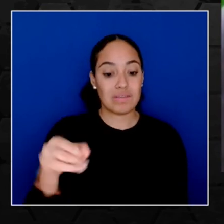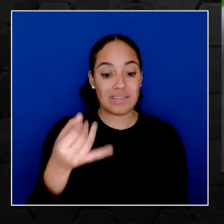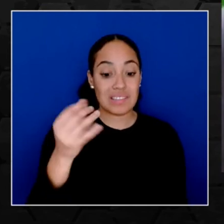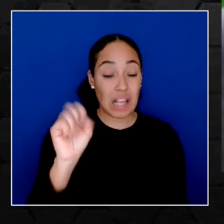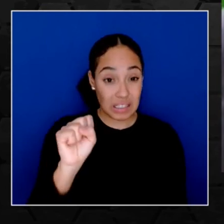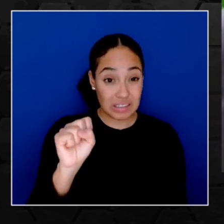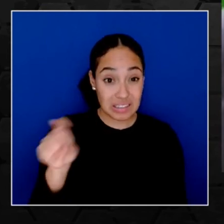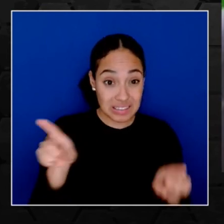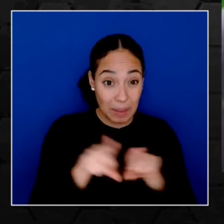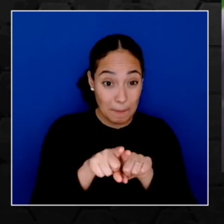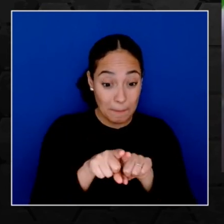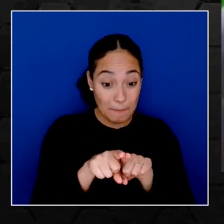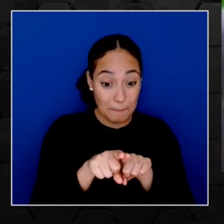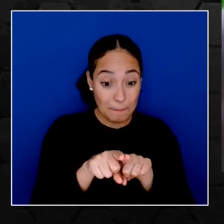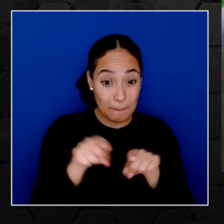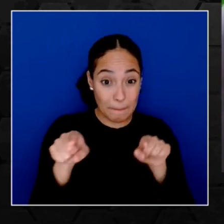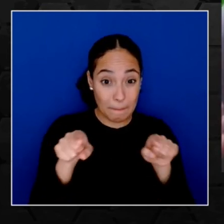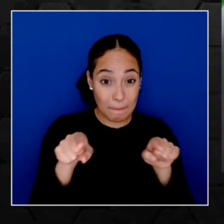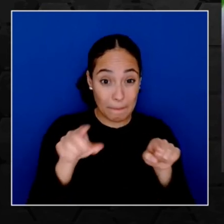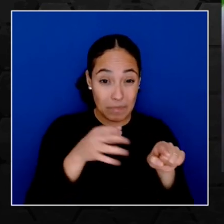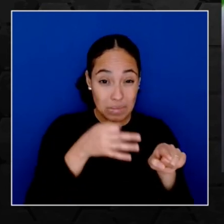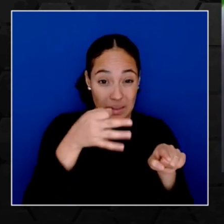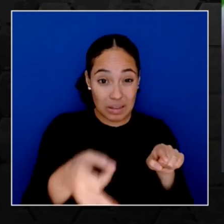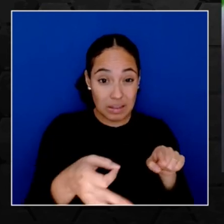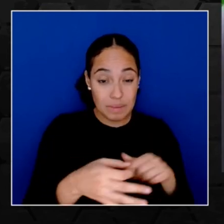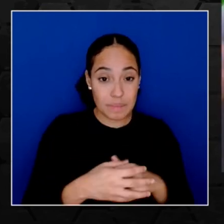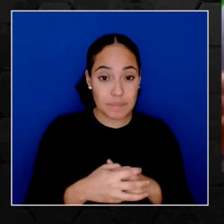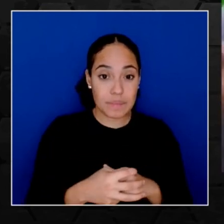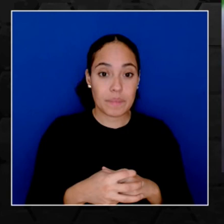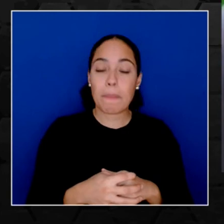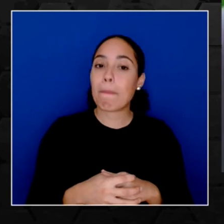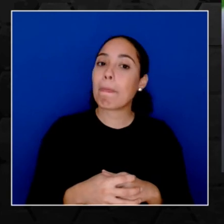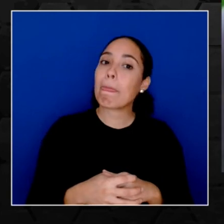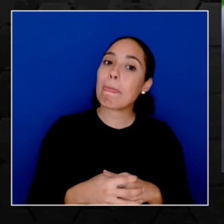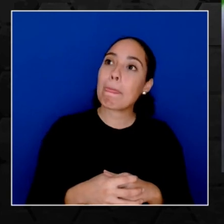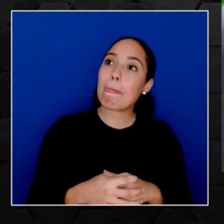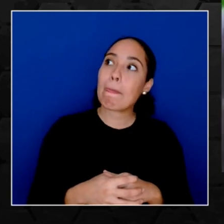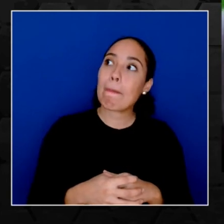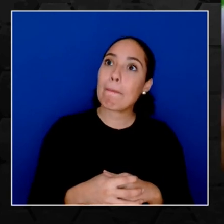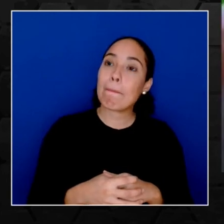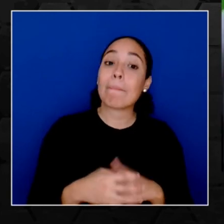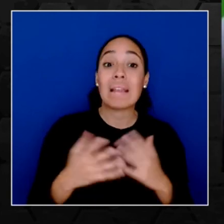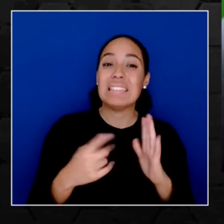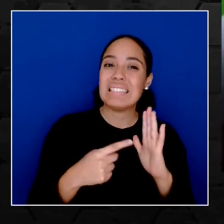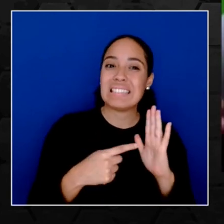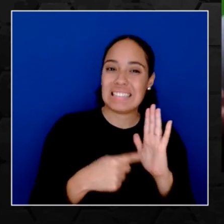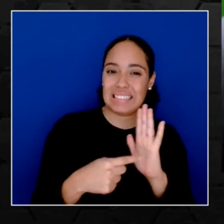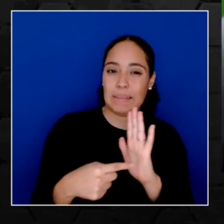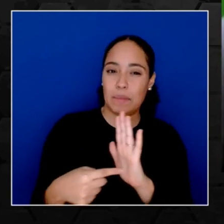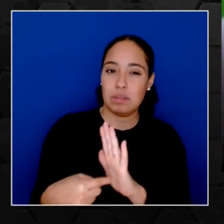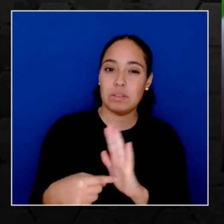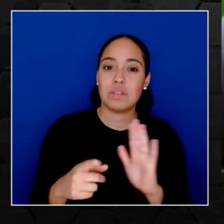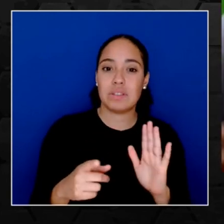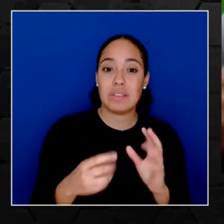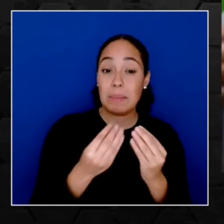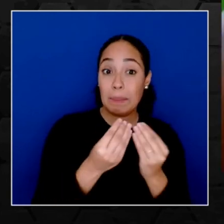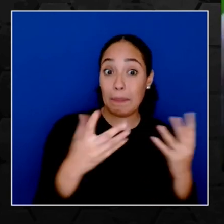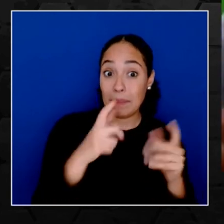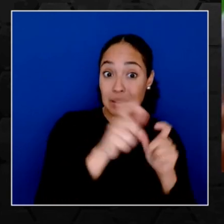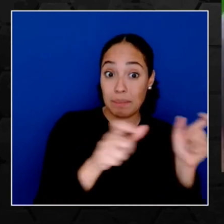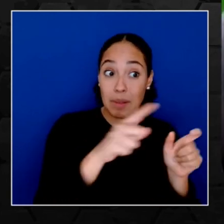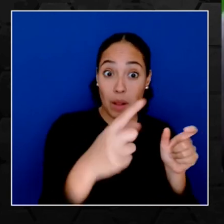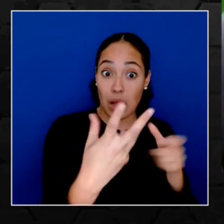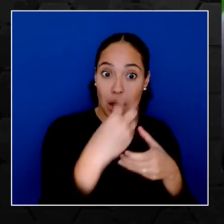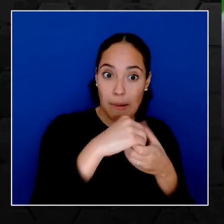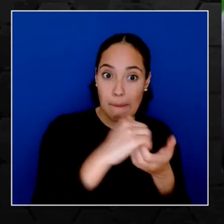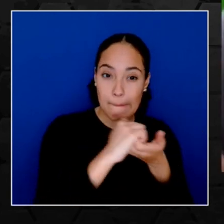can say, but there is a repository called TensorFlow.js, TensorFlow.js examples, where many people just collaborated over there and share their project,